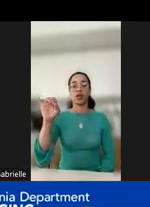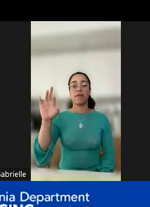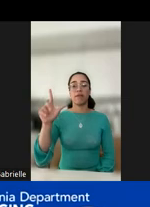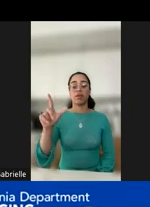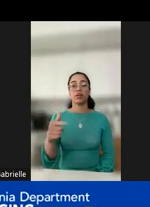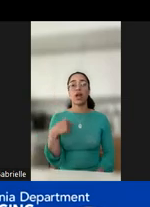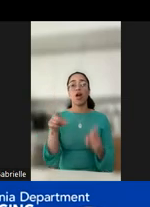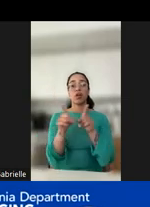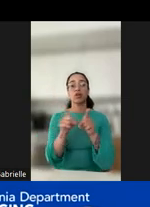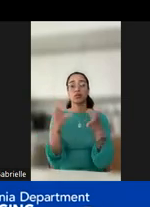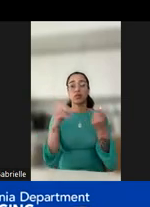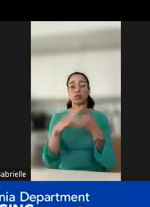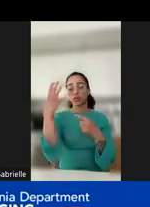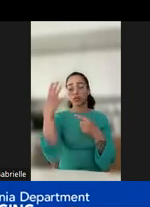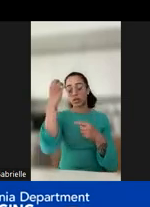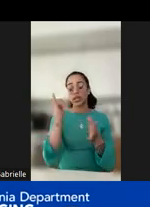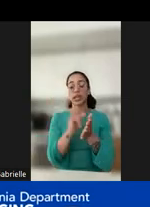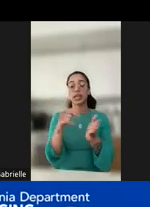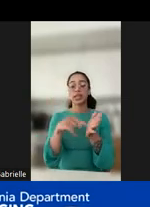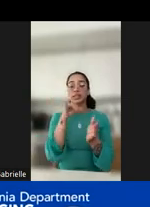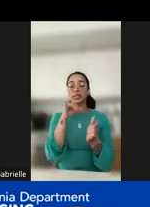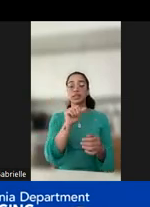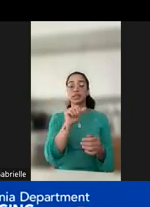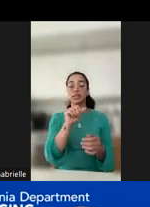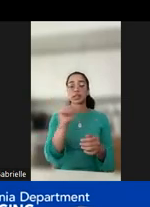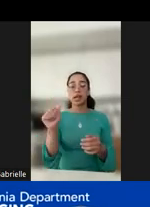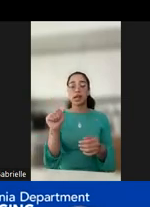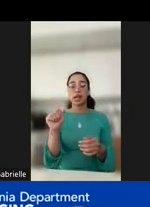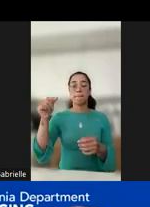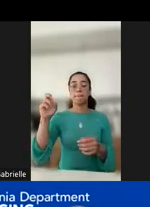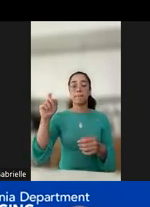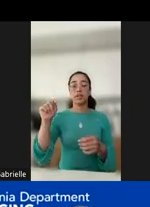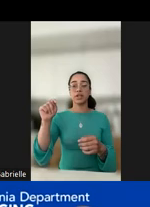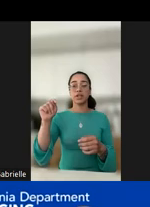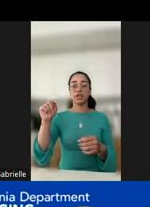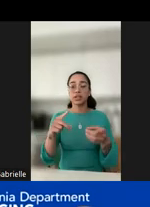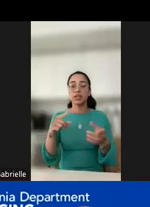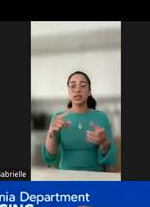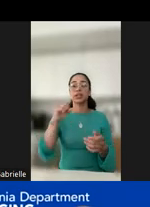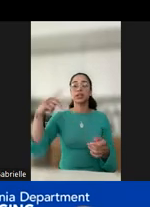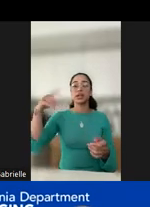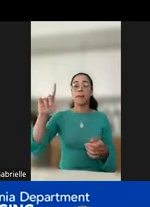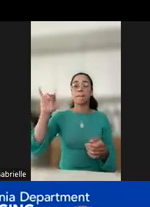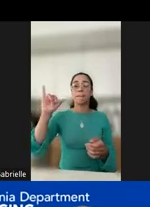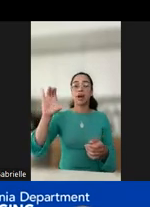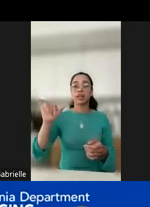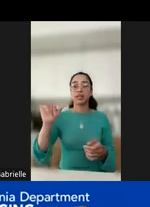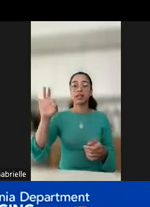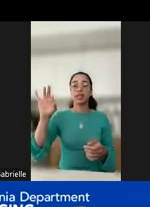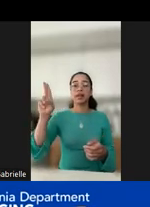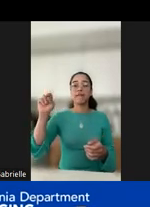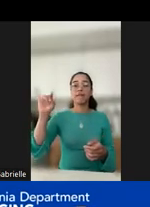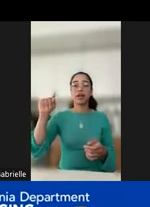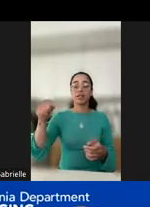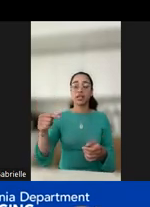it is a budget decision. It's policy, it's funding, it's program